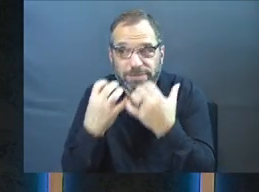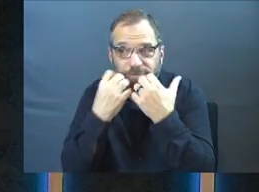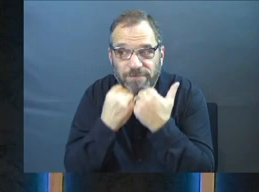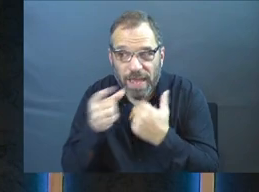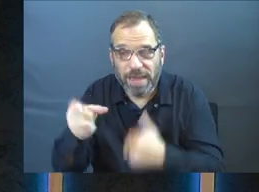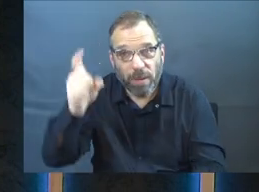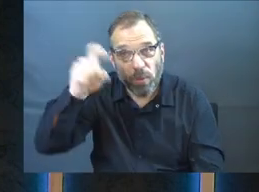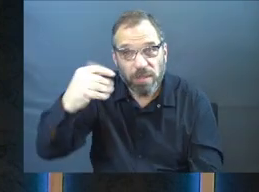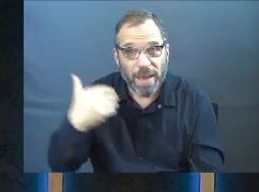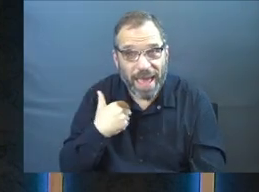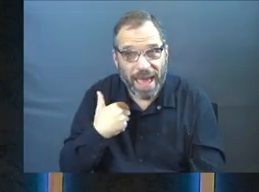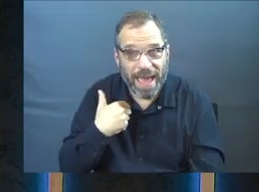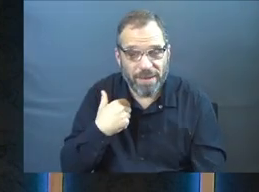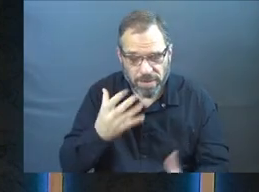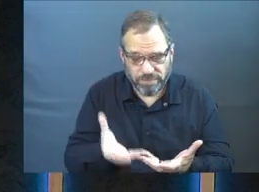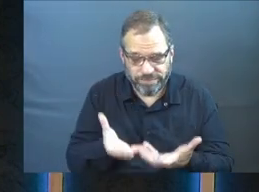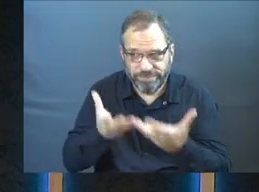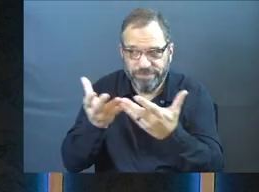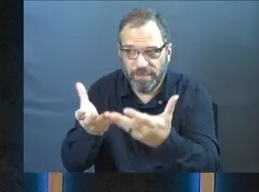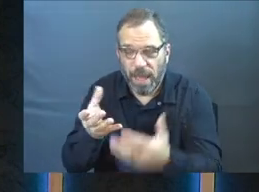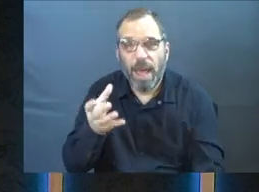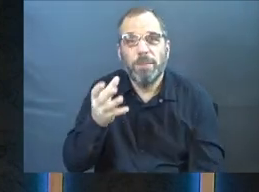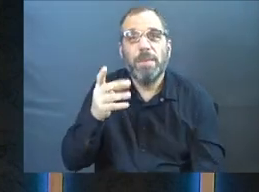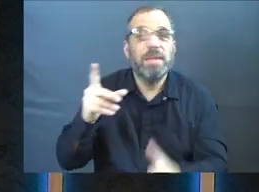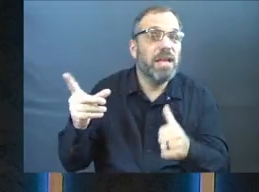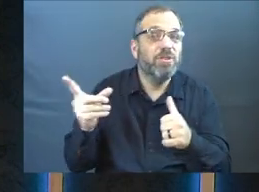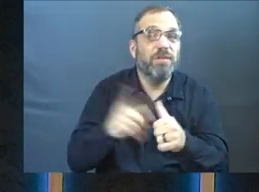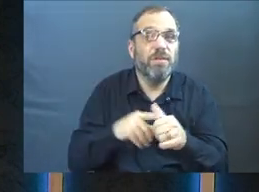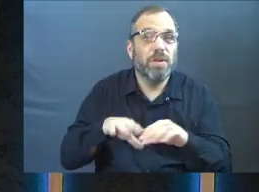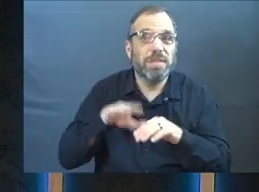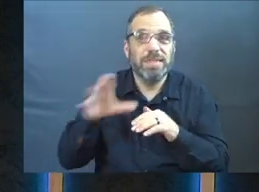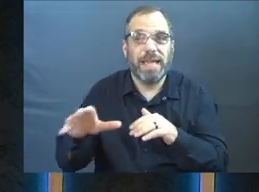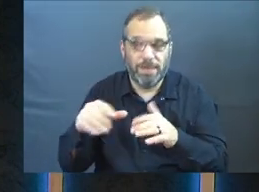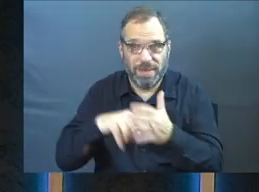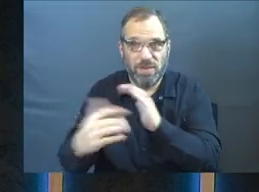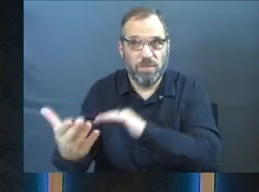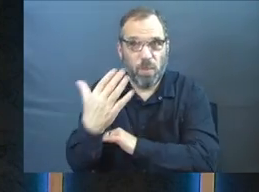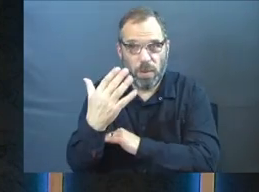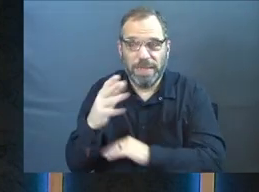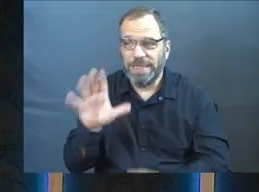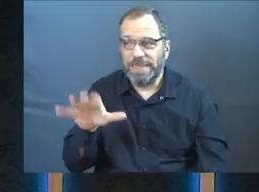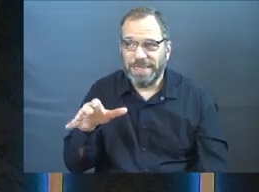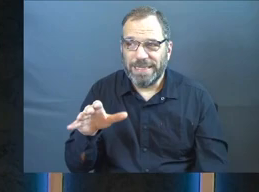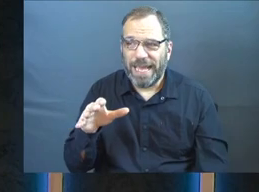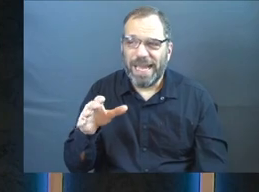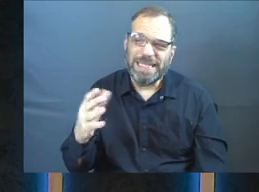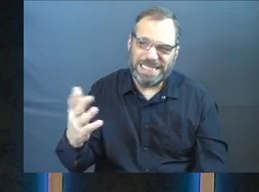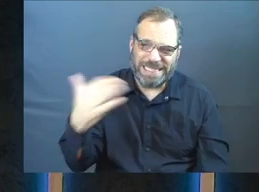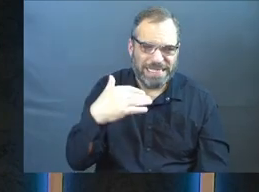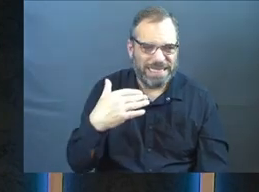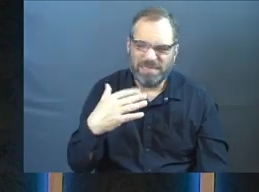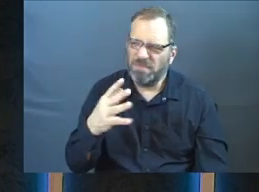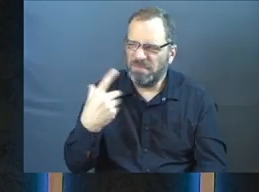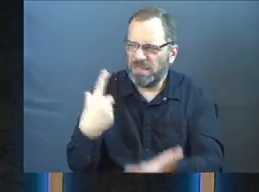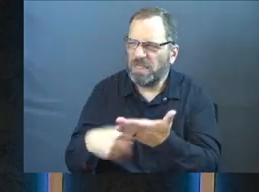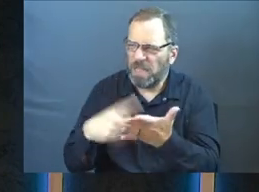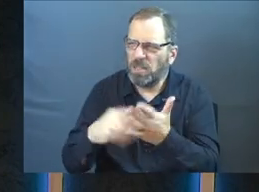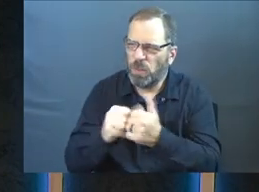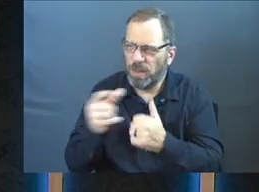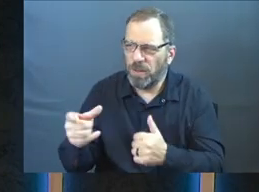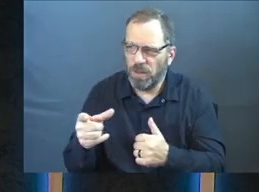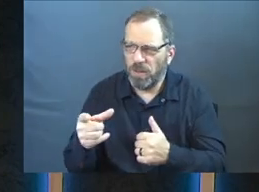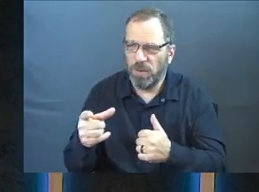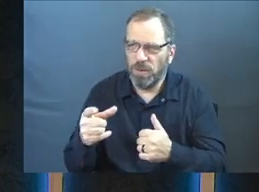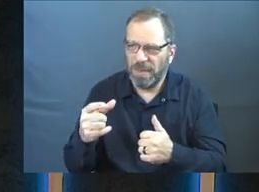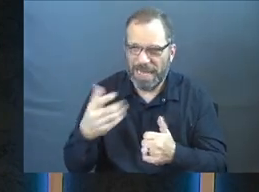has wisdom, take it to them. Maybe that's your first real step to take this morning, is to go and invite some others into the discussion. Am